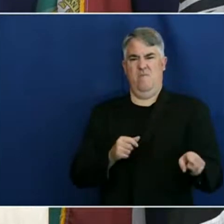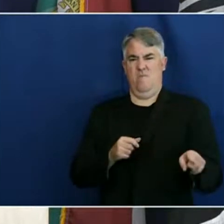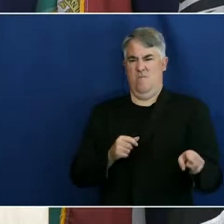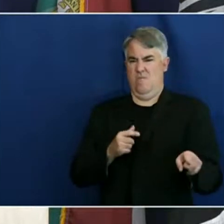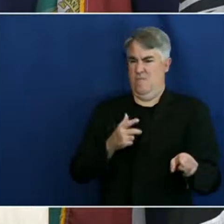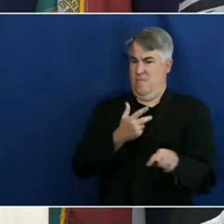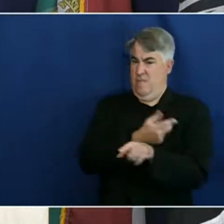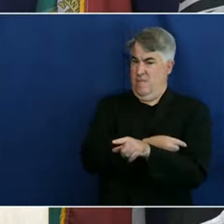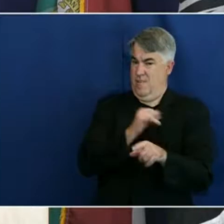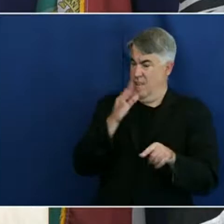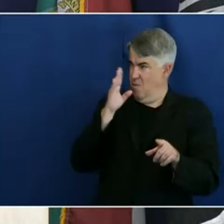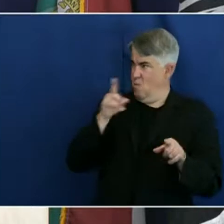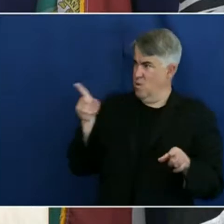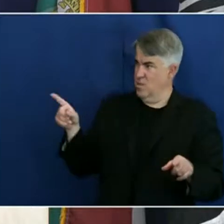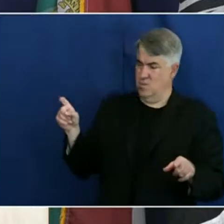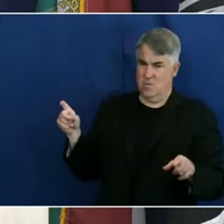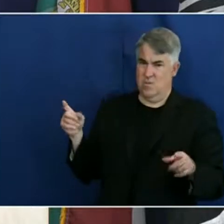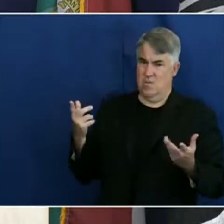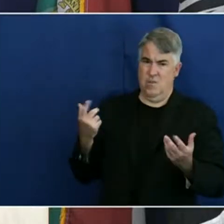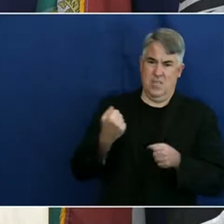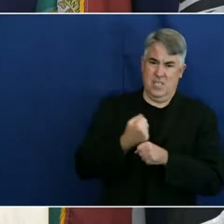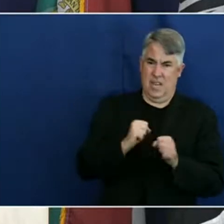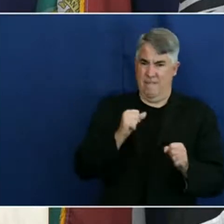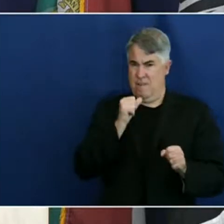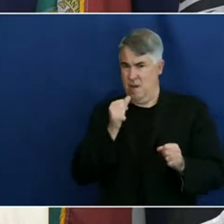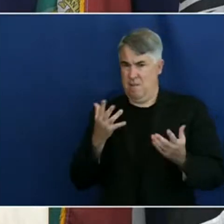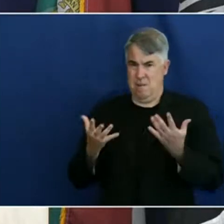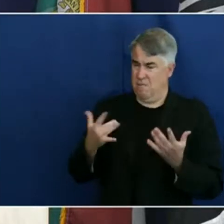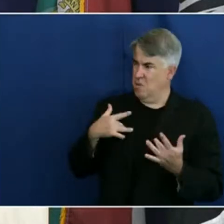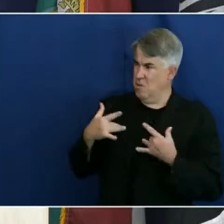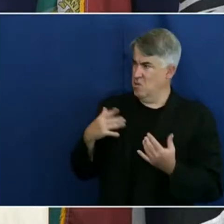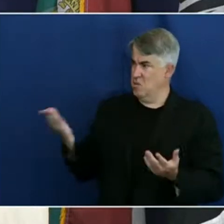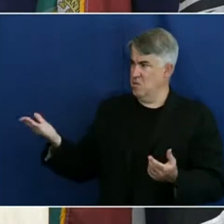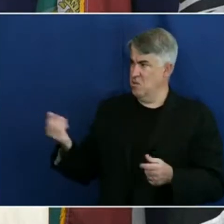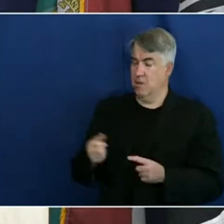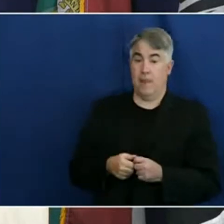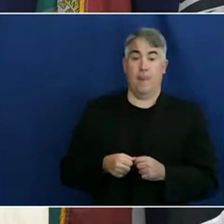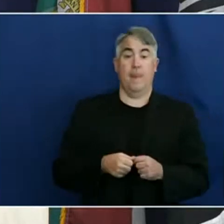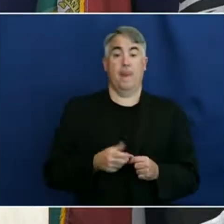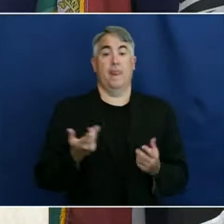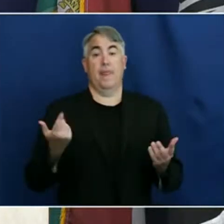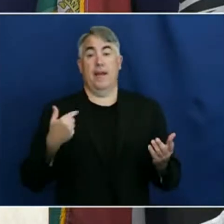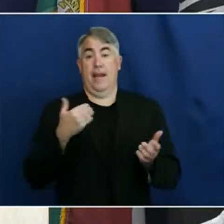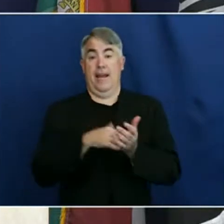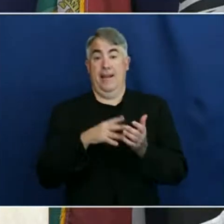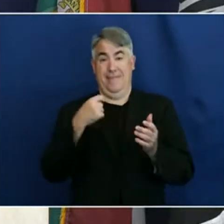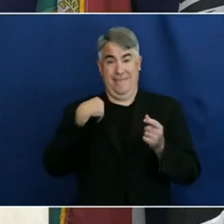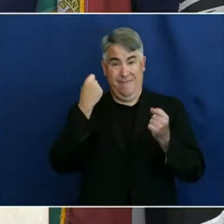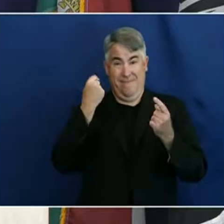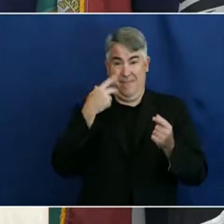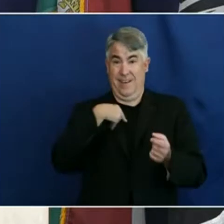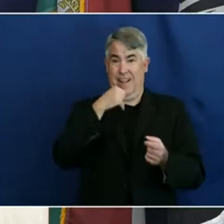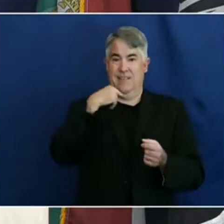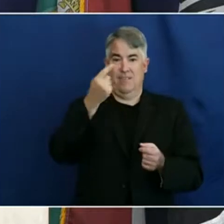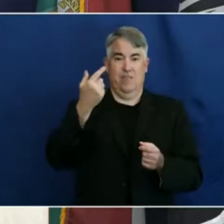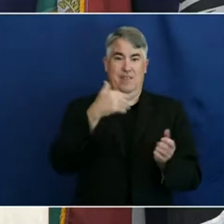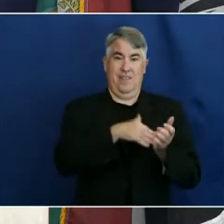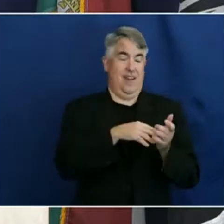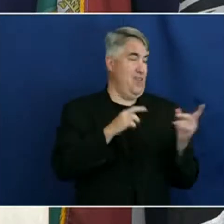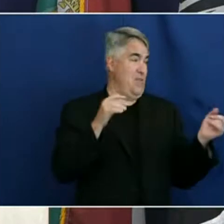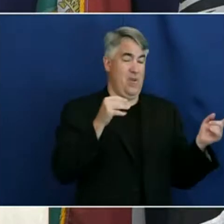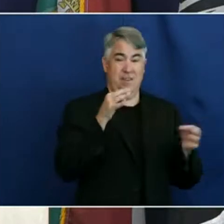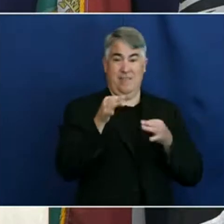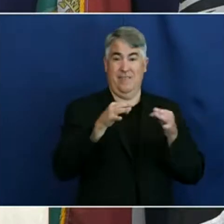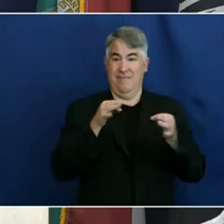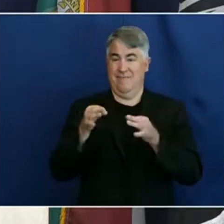worry you? Is it safe? Why or why not? Well, again, I think we want to reiterate the same cautions that Dr. Wooten just stated.